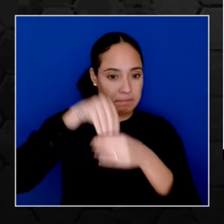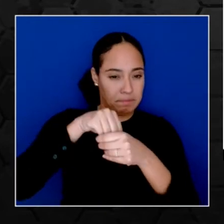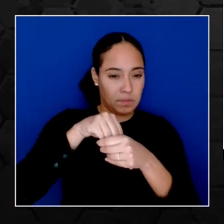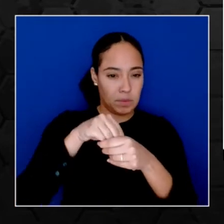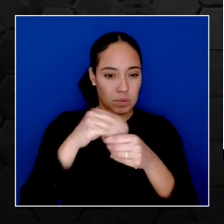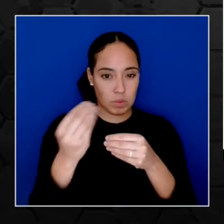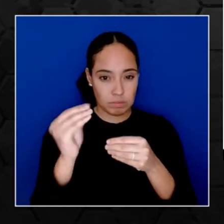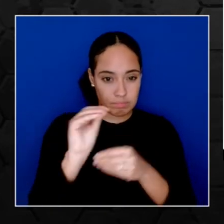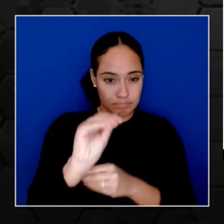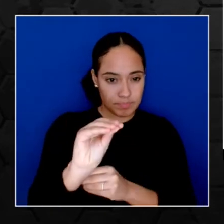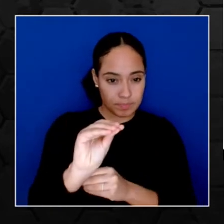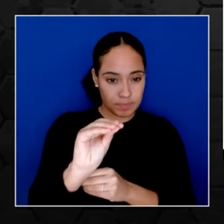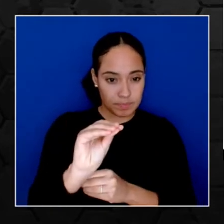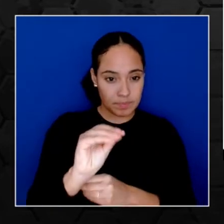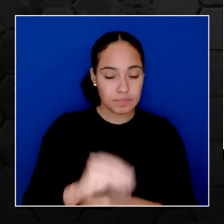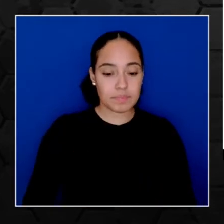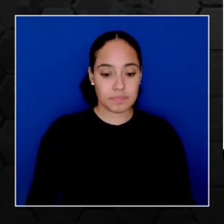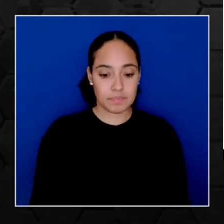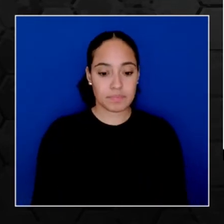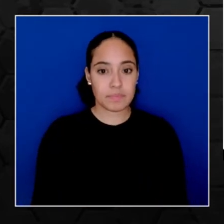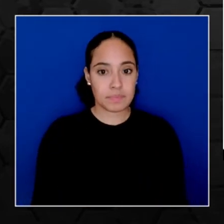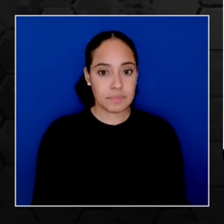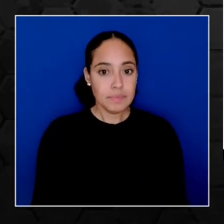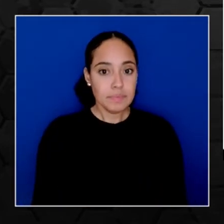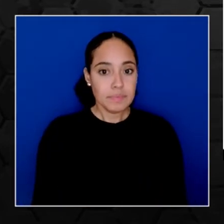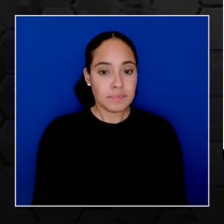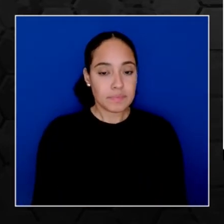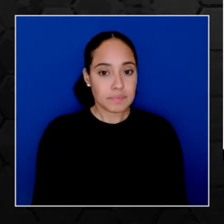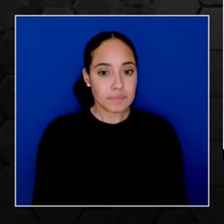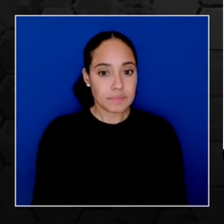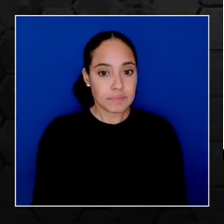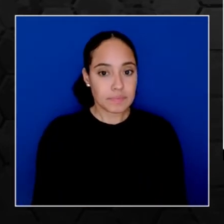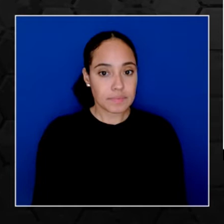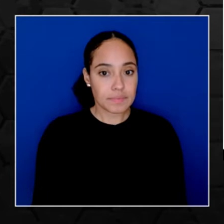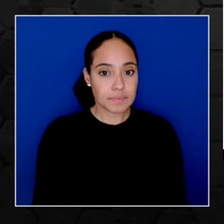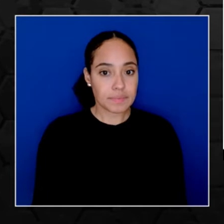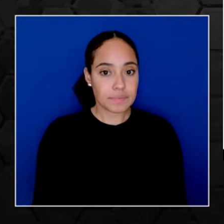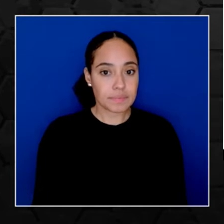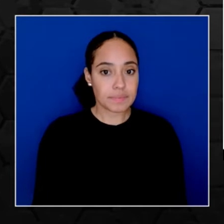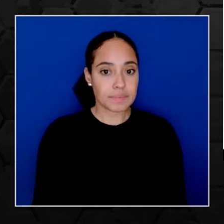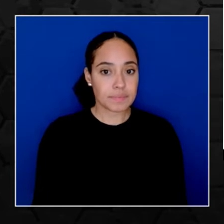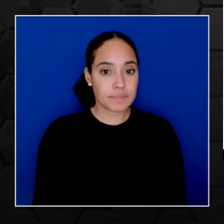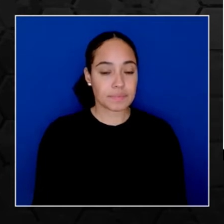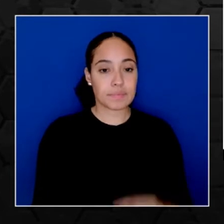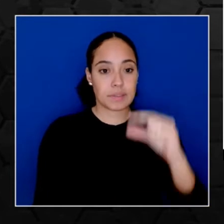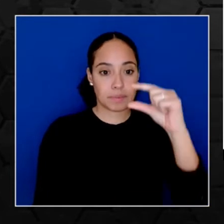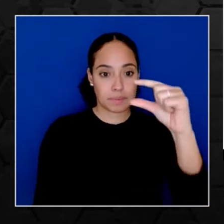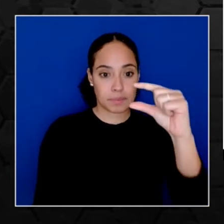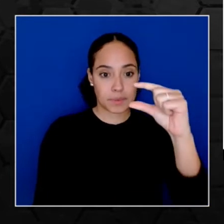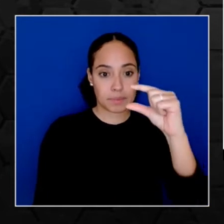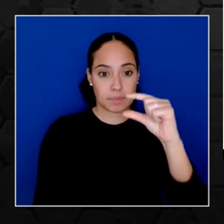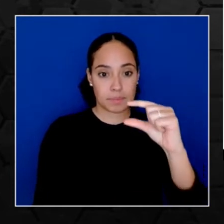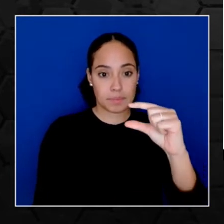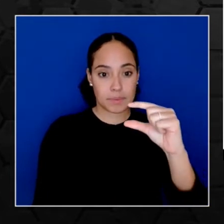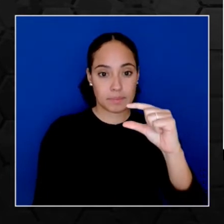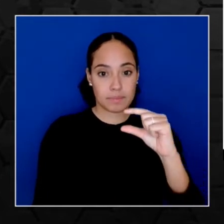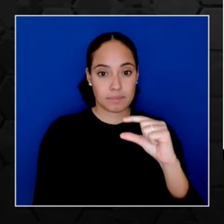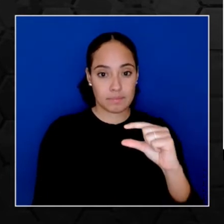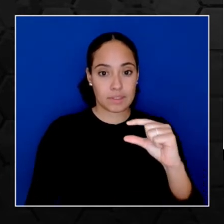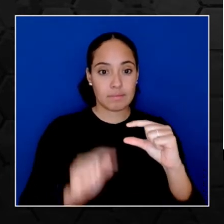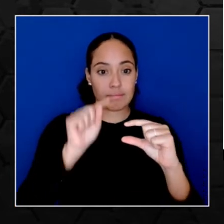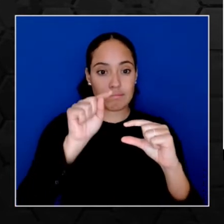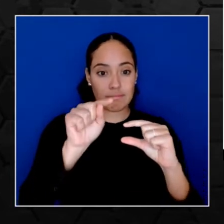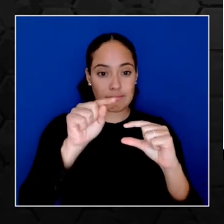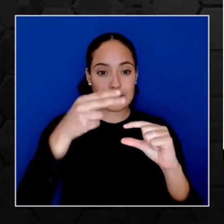the box, and I'll be giving the variable name as height. And since height is measured in number, I'll be giving the data type as height as